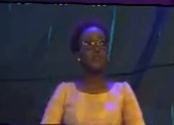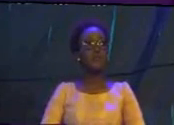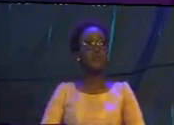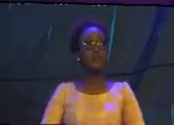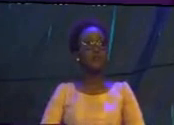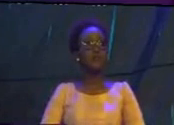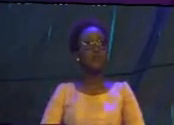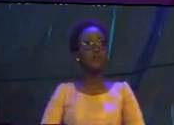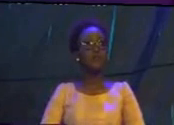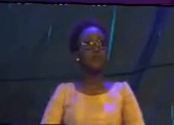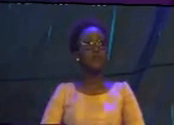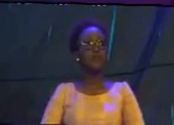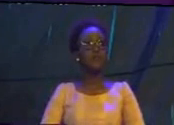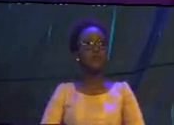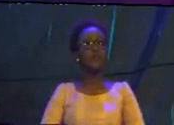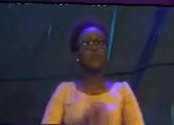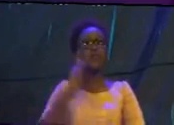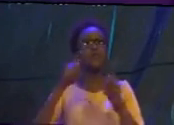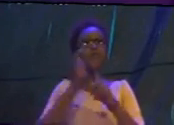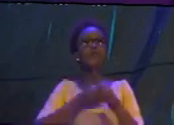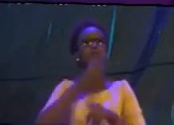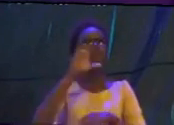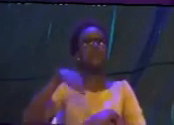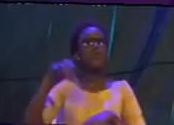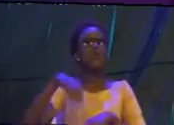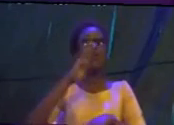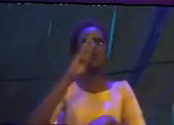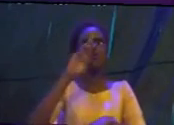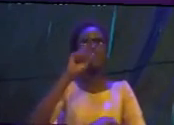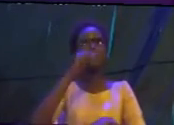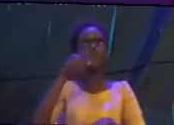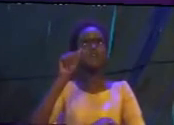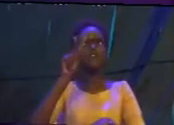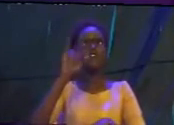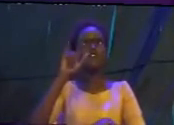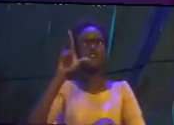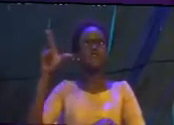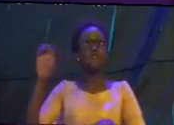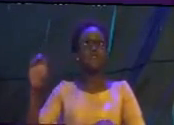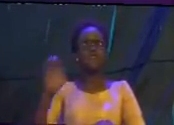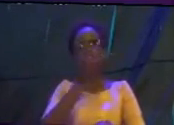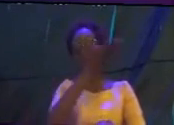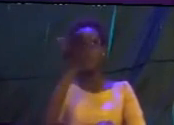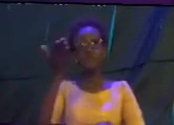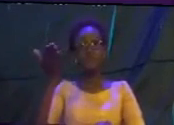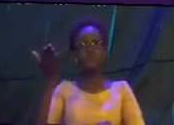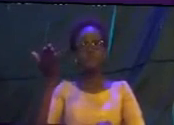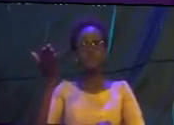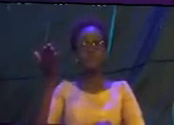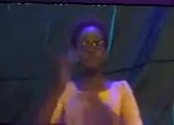Delegation from Congo Brazzaville. Barahari, are they here? The delegation from Congo Brazzaville.